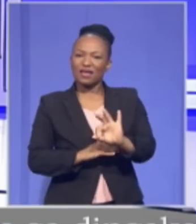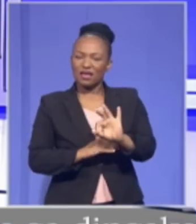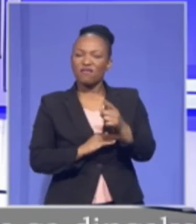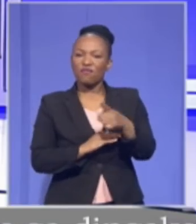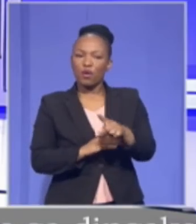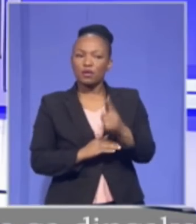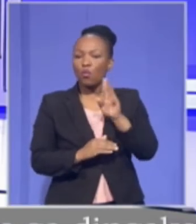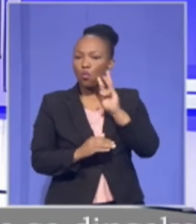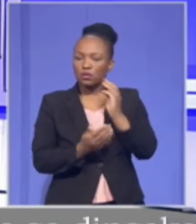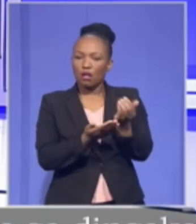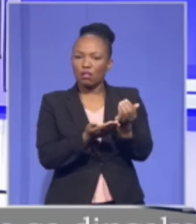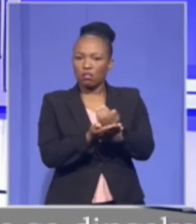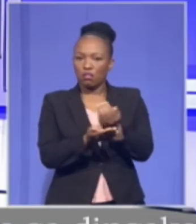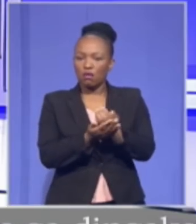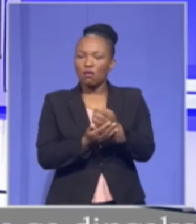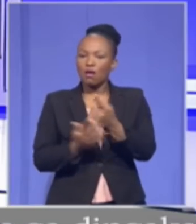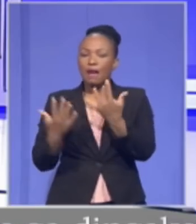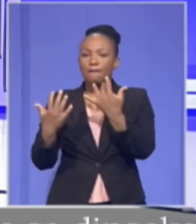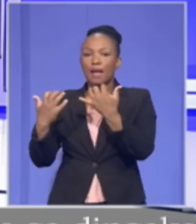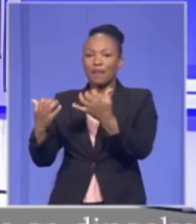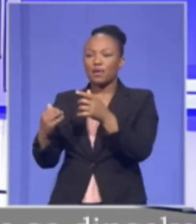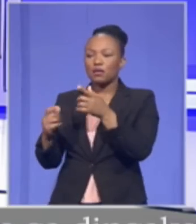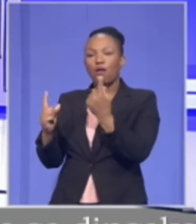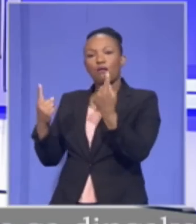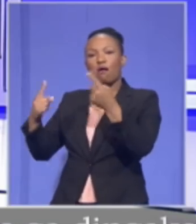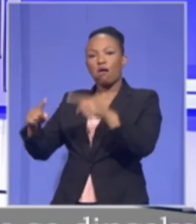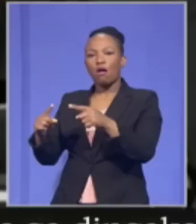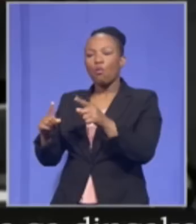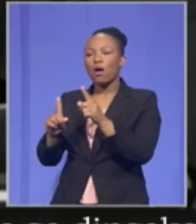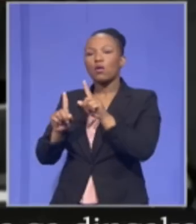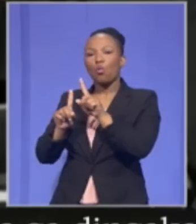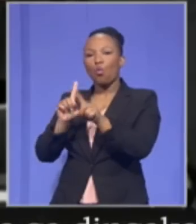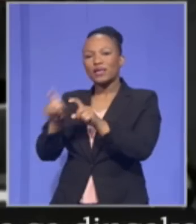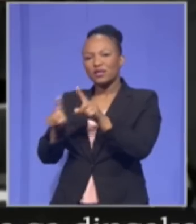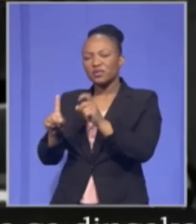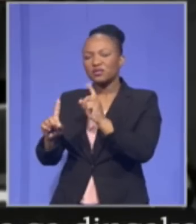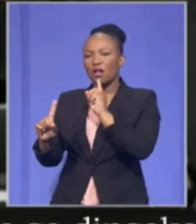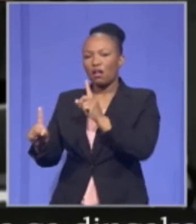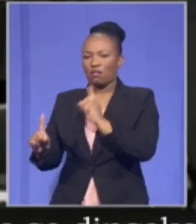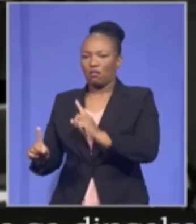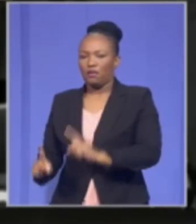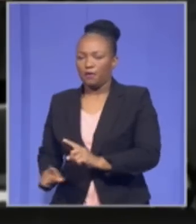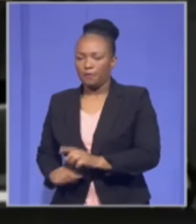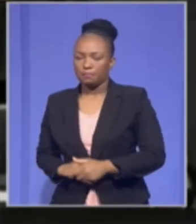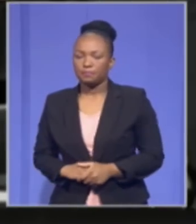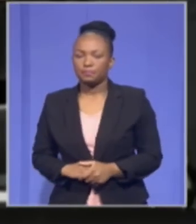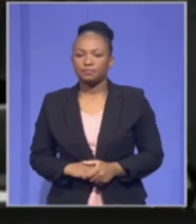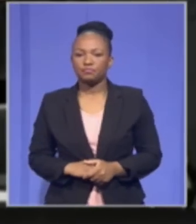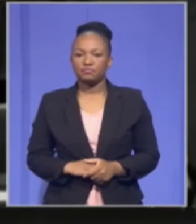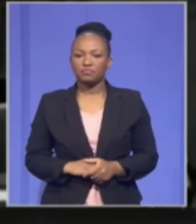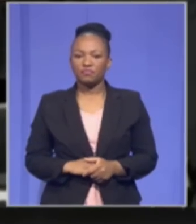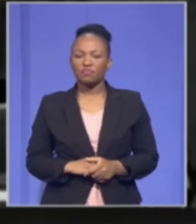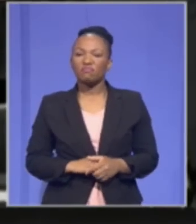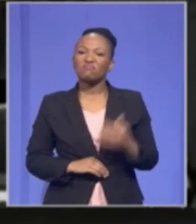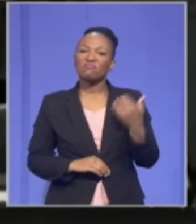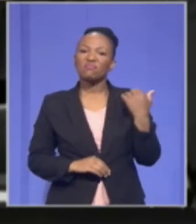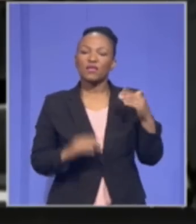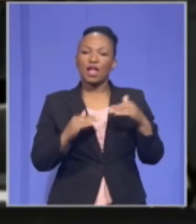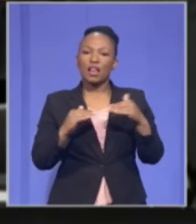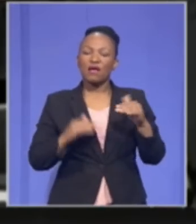be a araba dipotšišo palamenteng ka Cape Town le hono. As a next step from the level 1